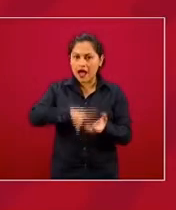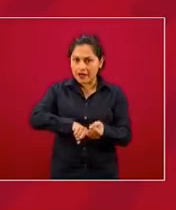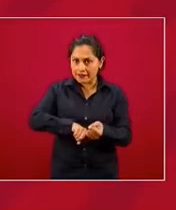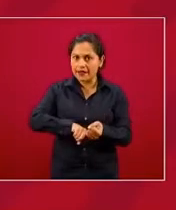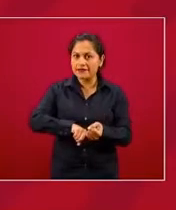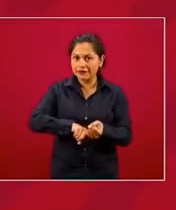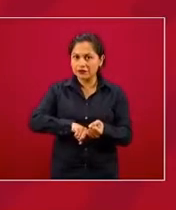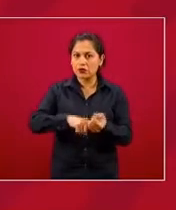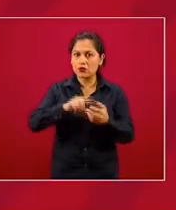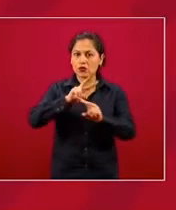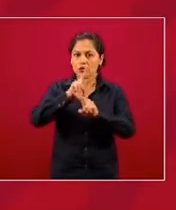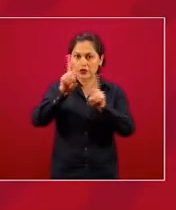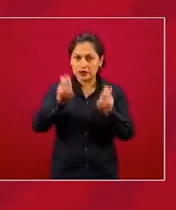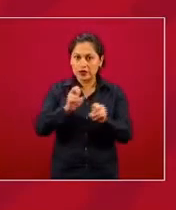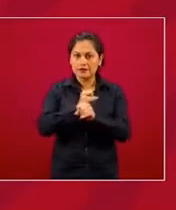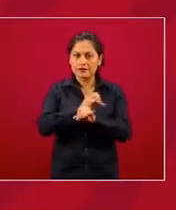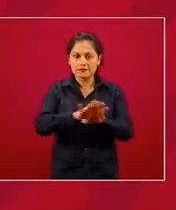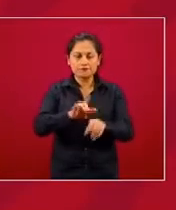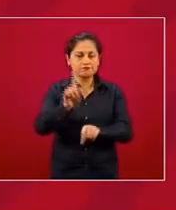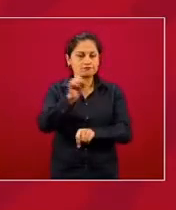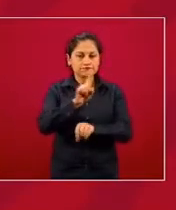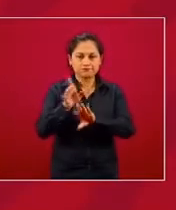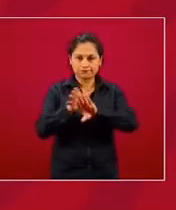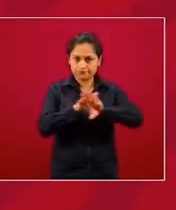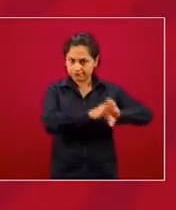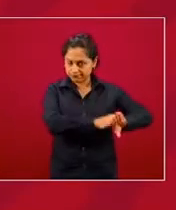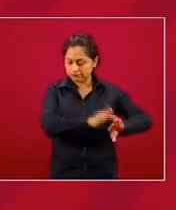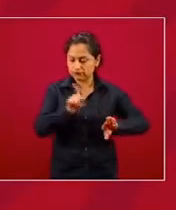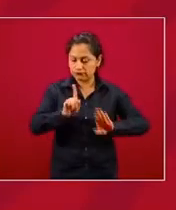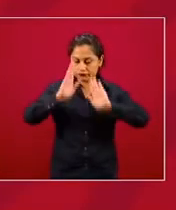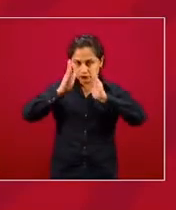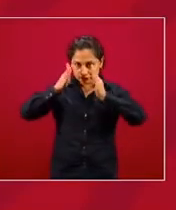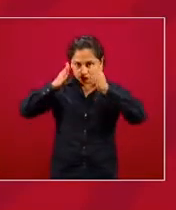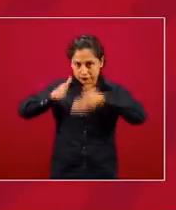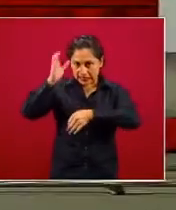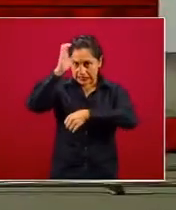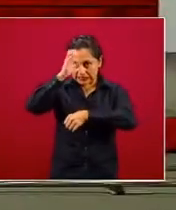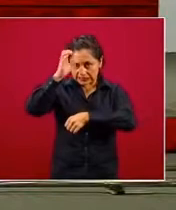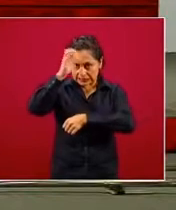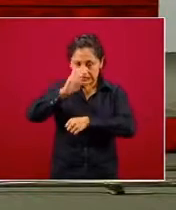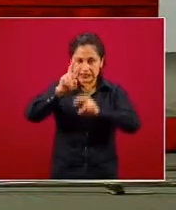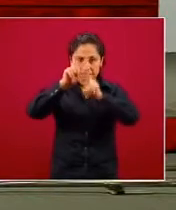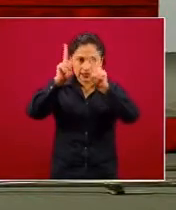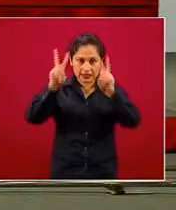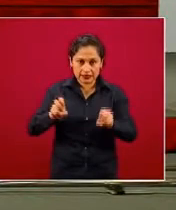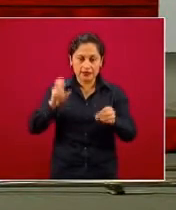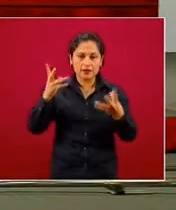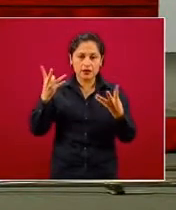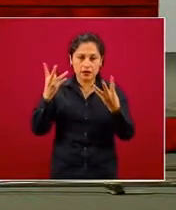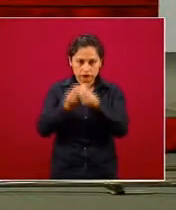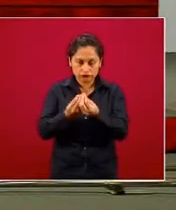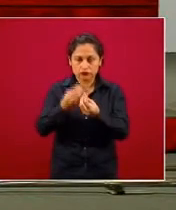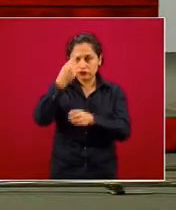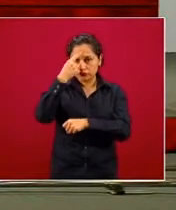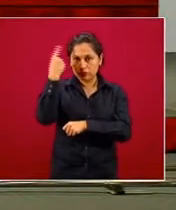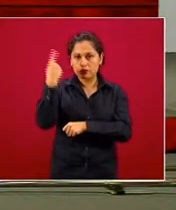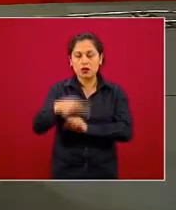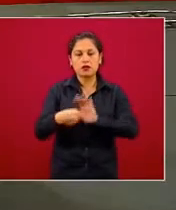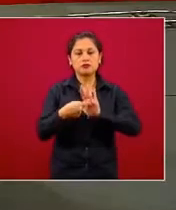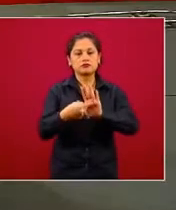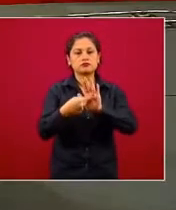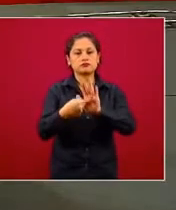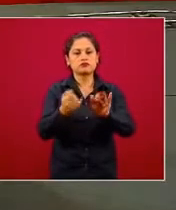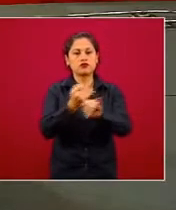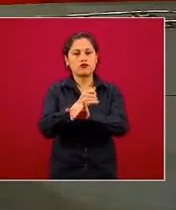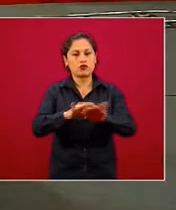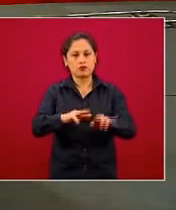technical basados en and técnica, en scientific ciencia y las mejores recommendations. recomendaciones That's what caught internacionales. my eye Entonces, esa fue lo from que that me llamó la particular paper. atención Now, in verlo. terms of the recovery